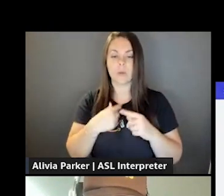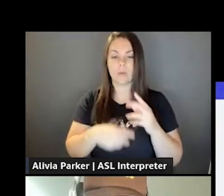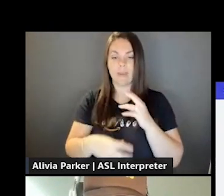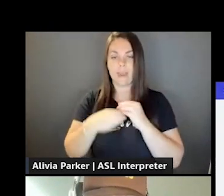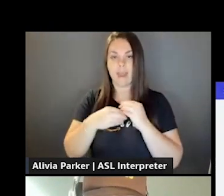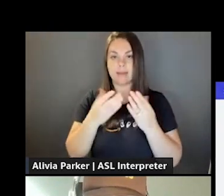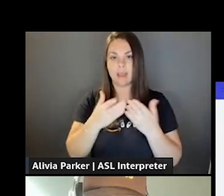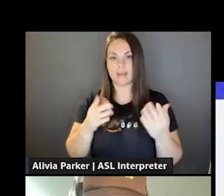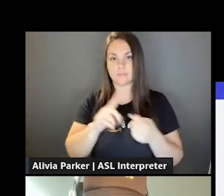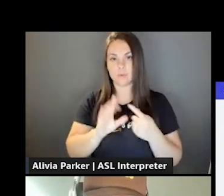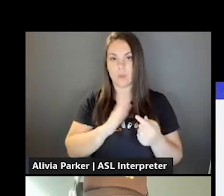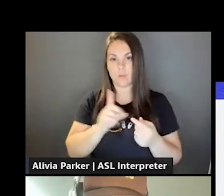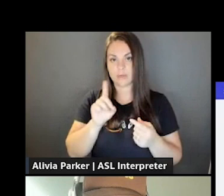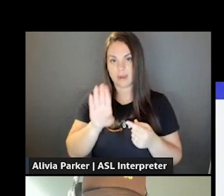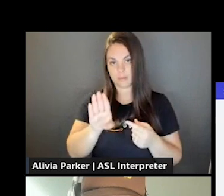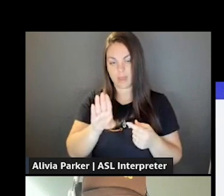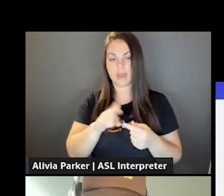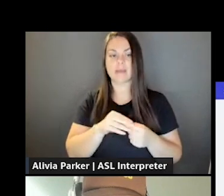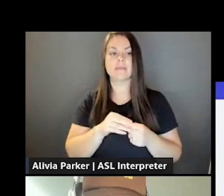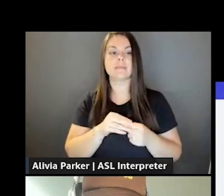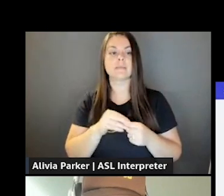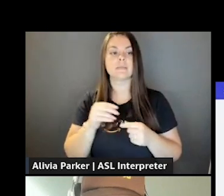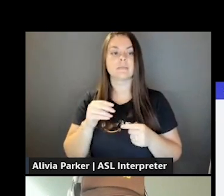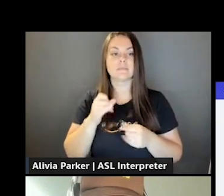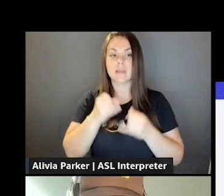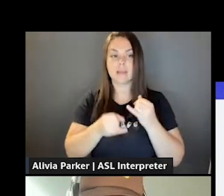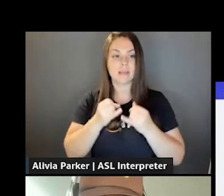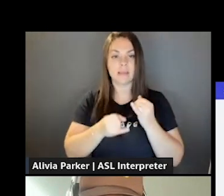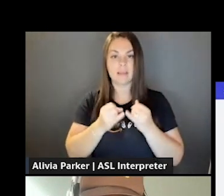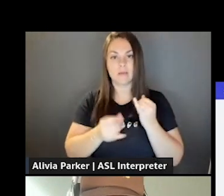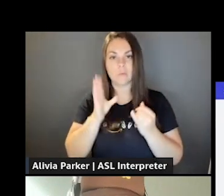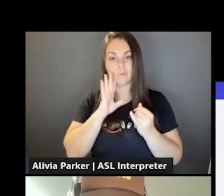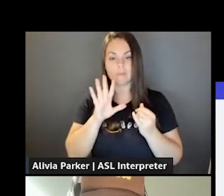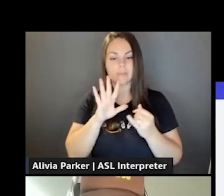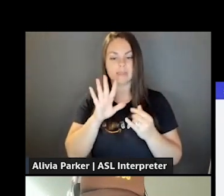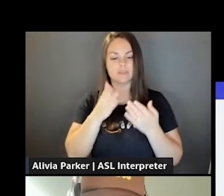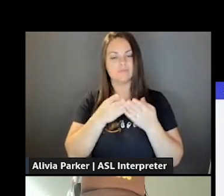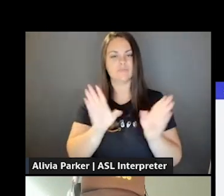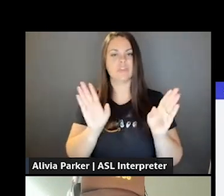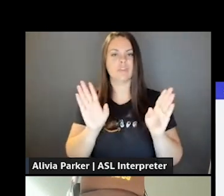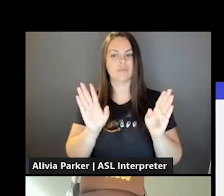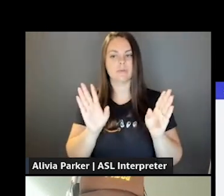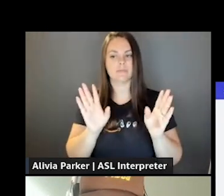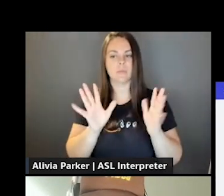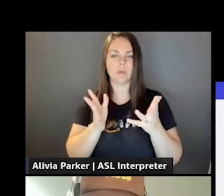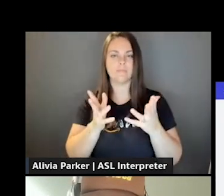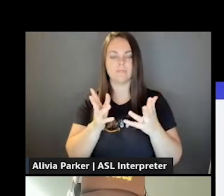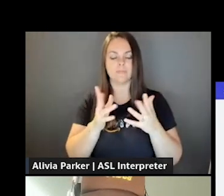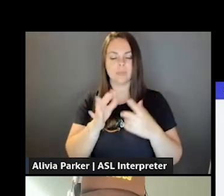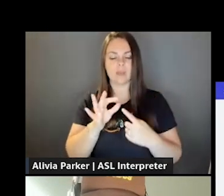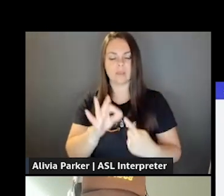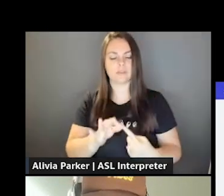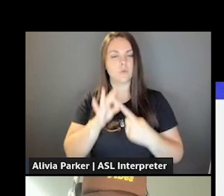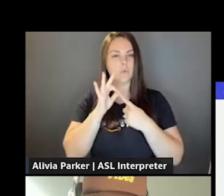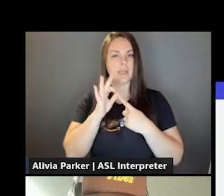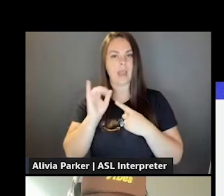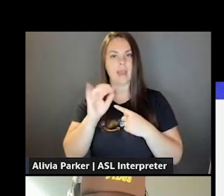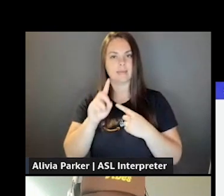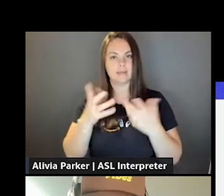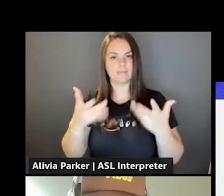database, what we end up with is going to be a general unique ID or a unique ID that is generated. So if I say something like,